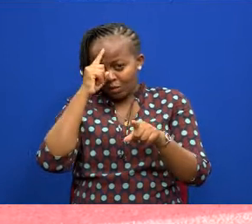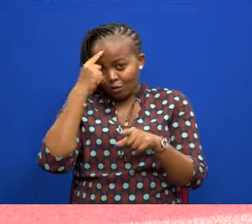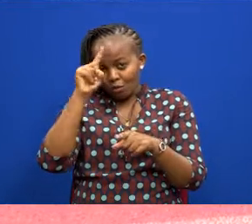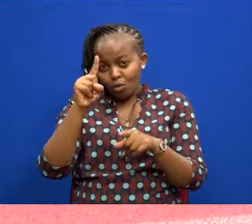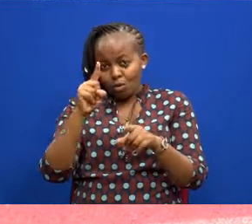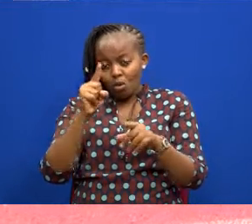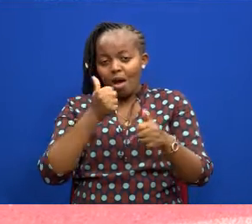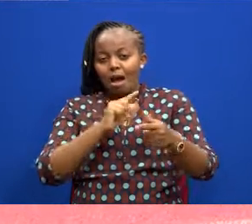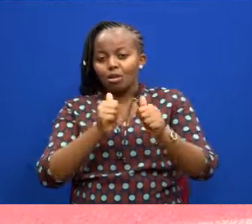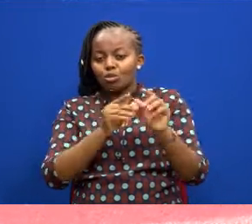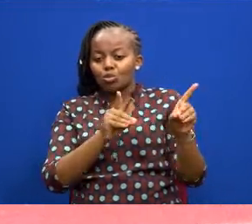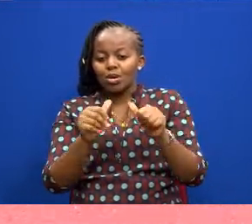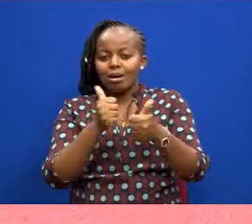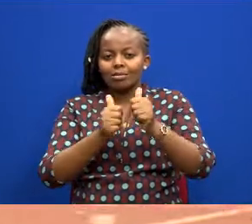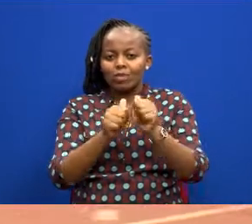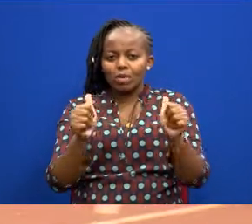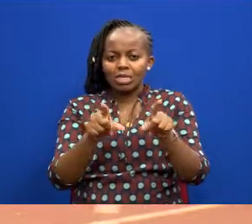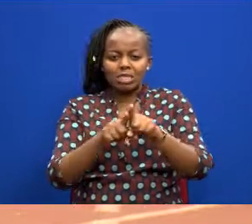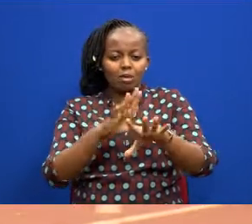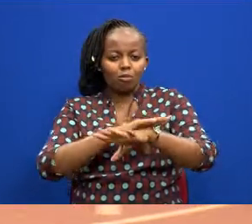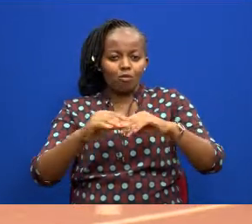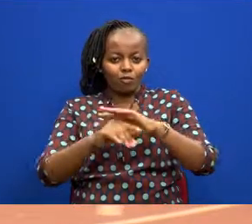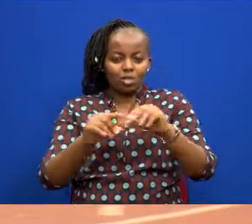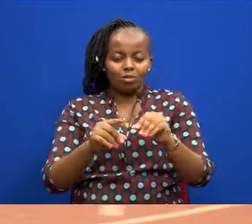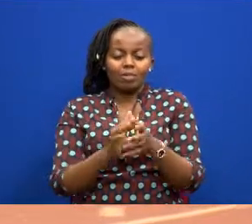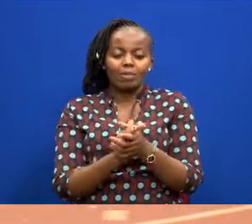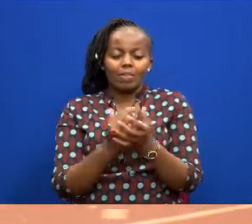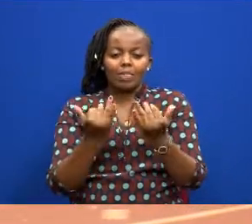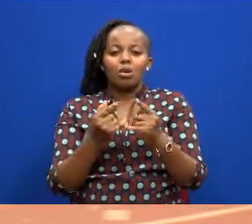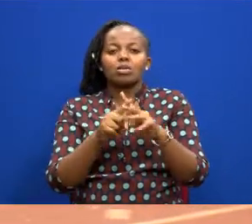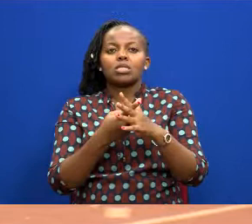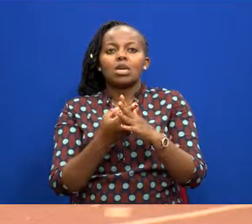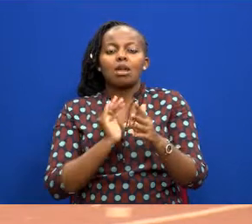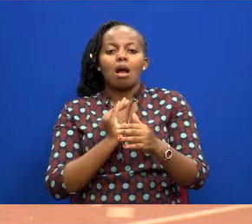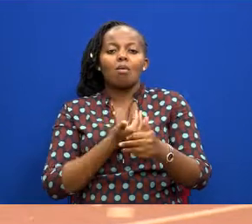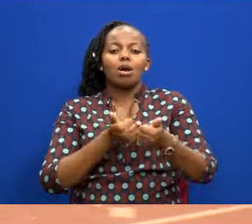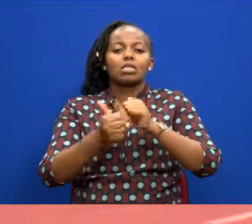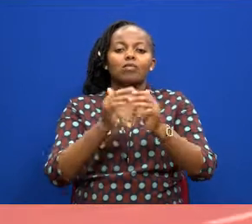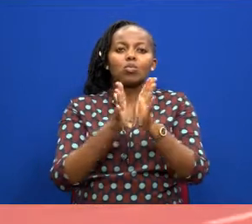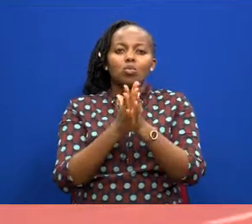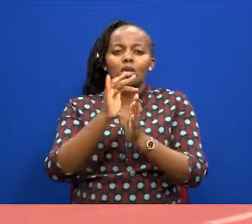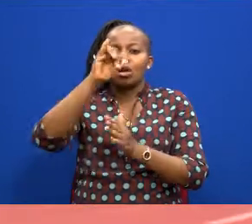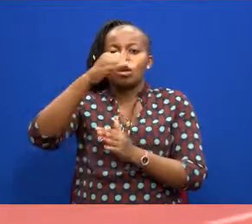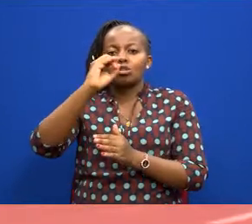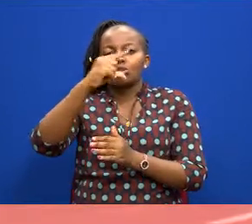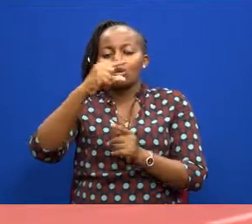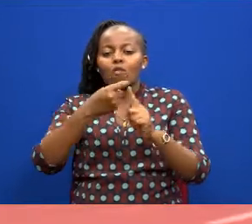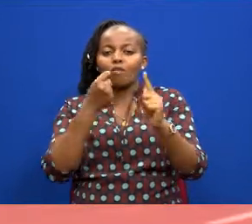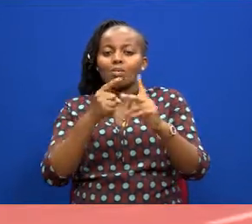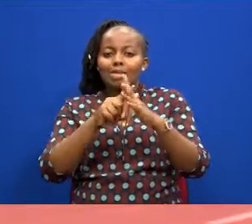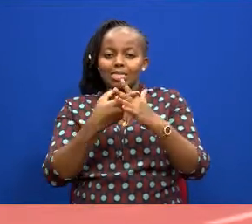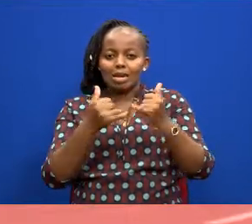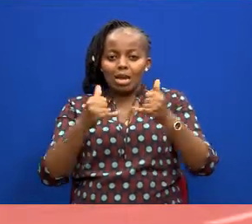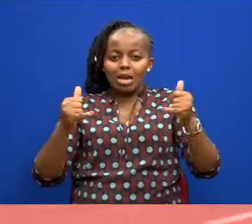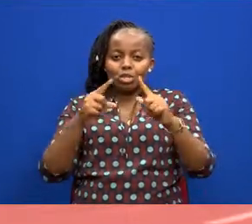you as well. Now, very good. We're going to kickstart our session with a slight jog from the start line up